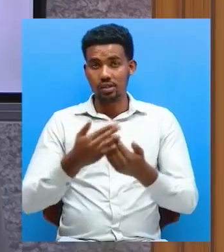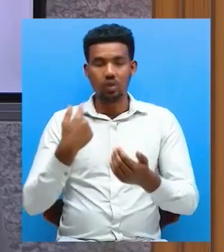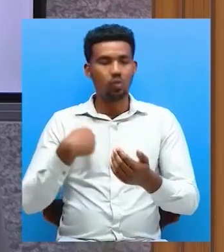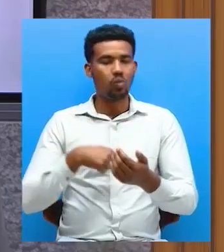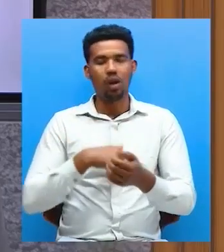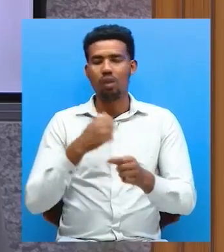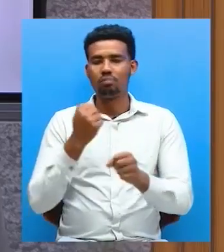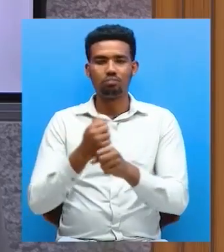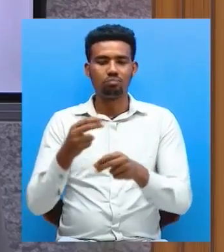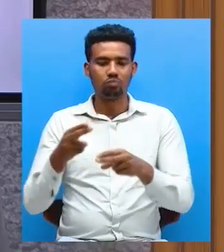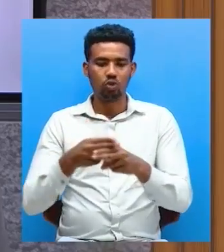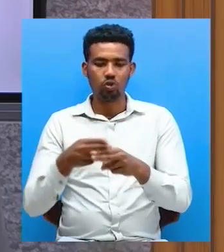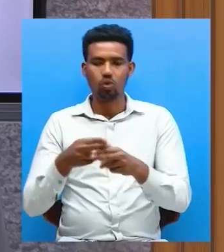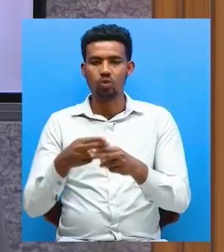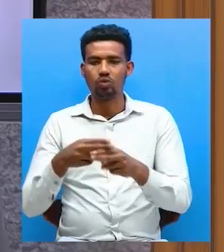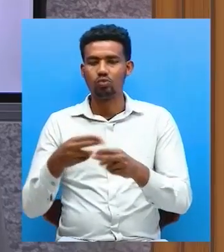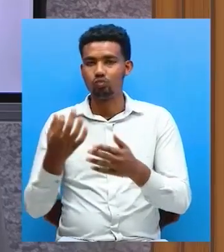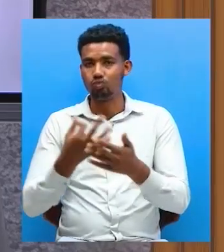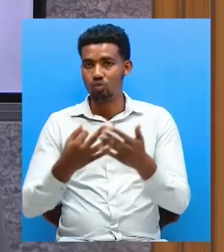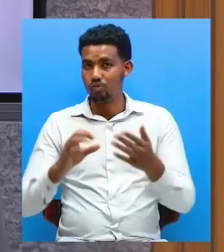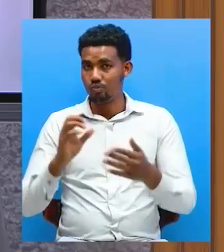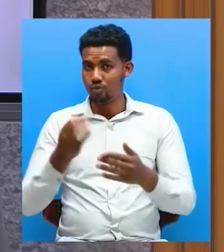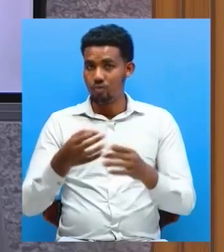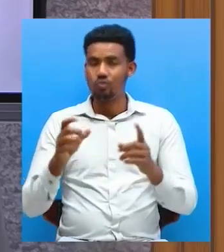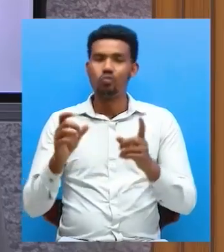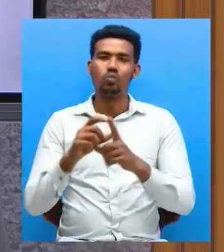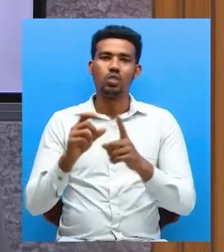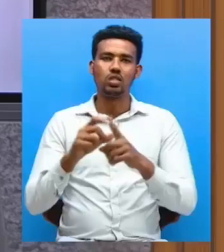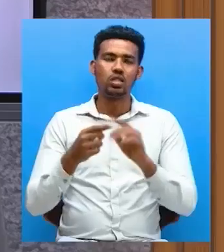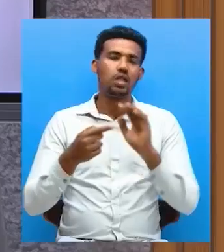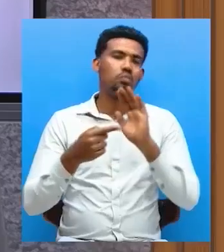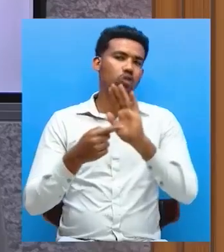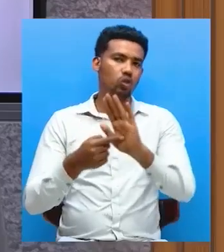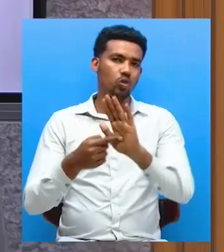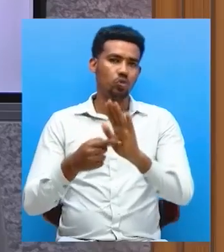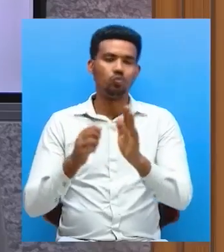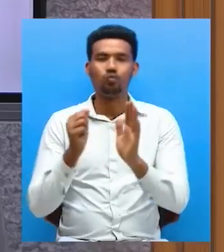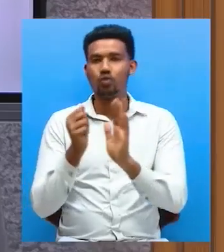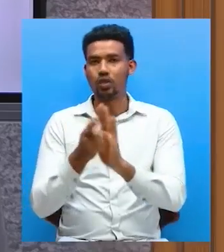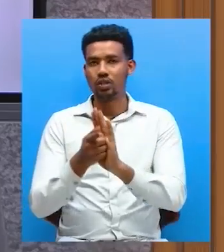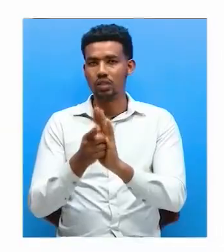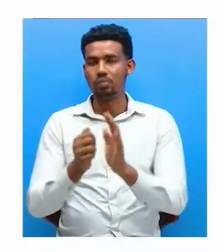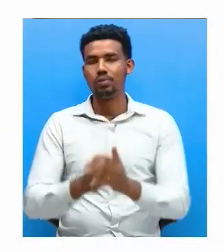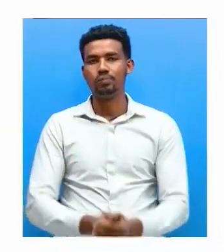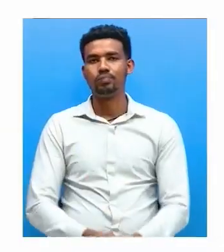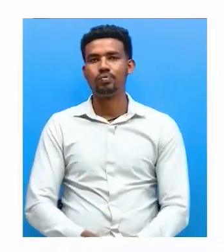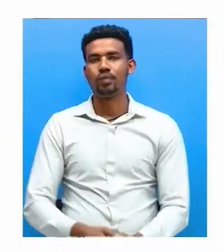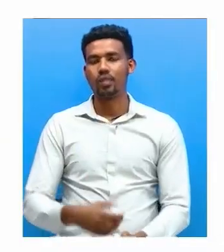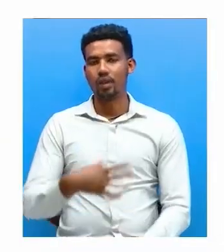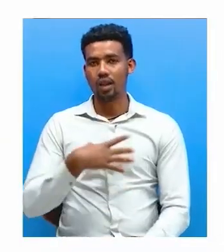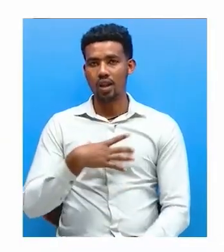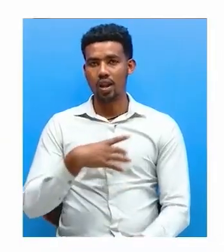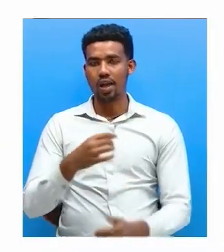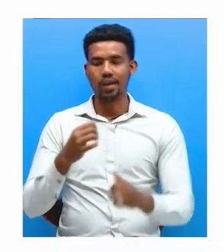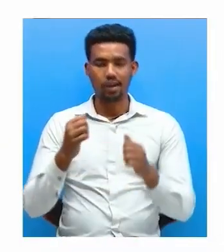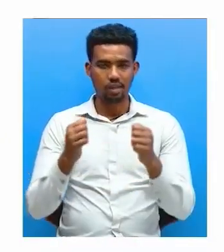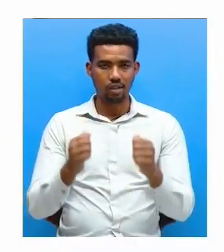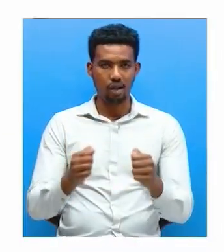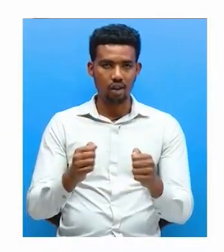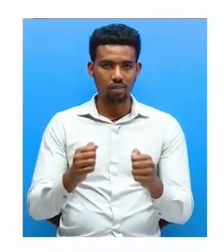making short form of words. Let me show you. For example, here like can,